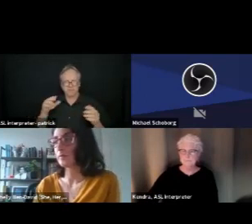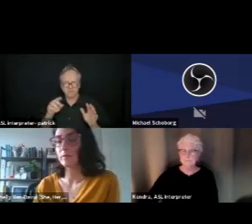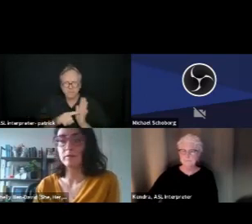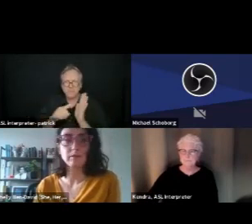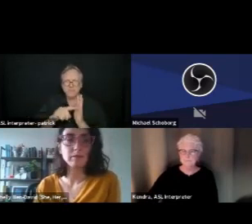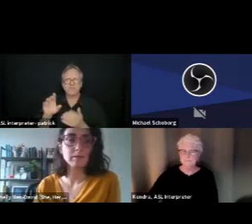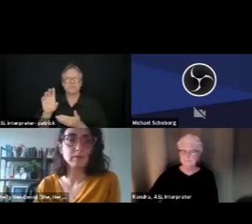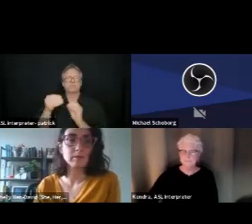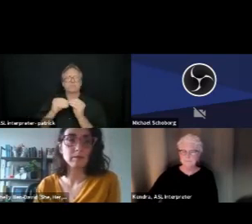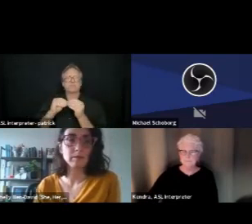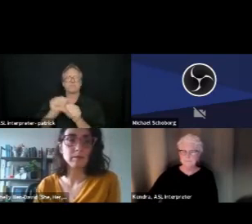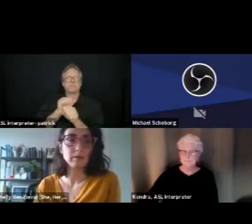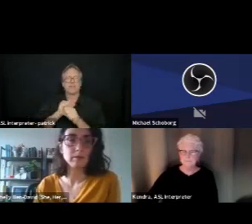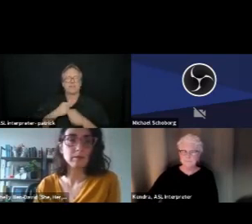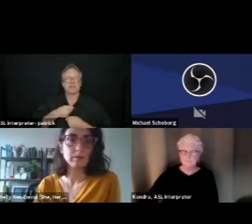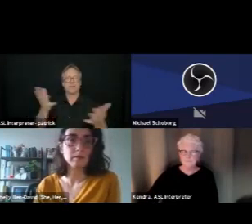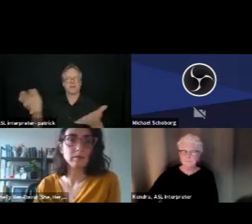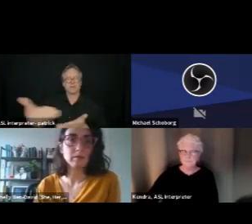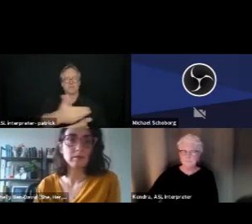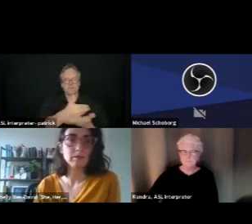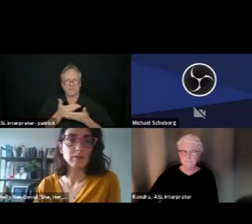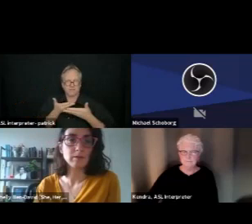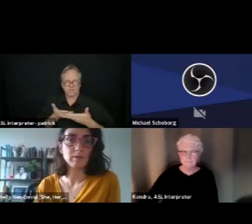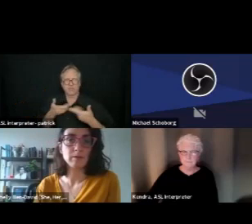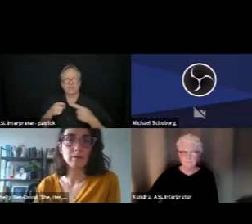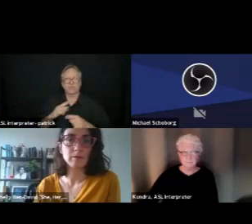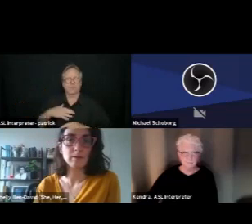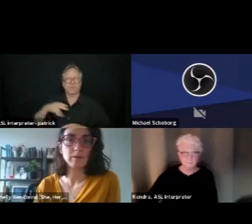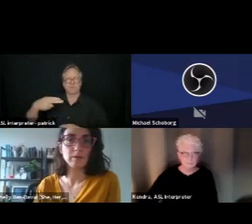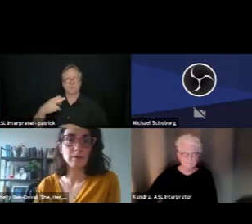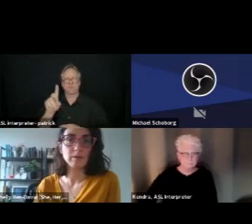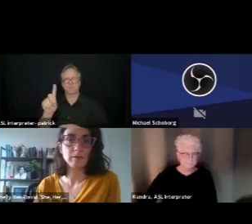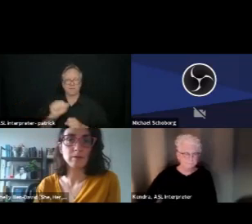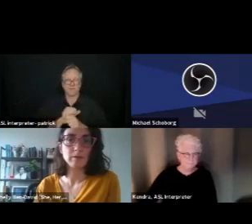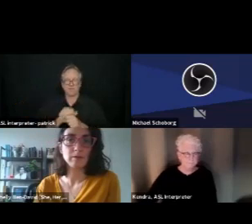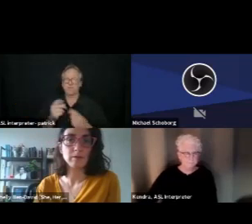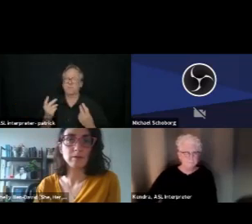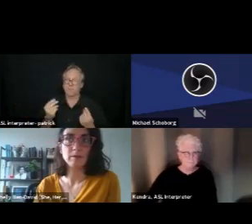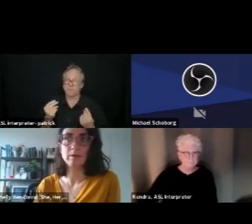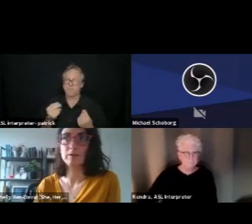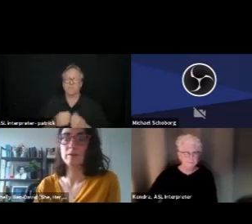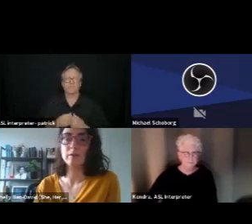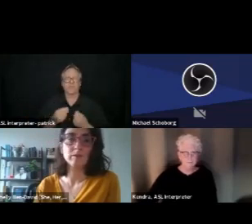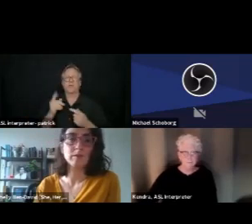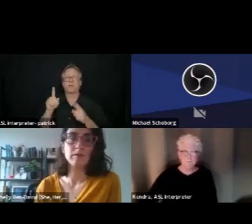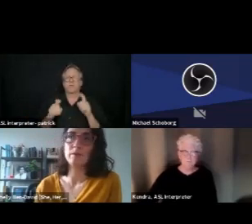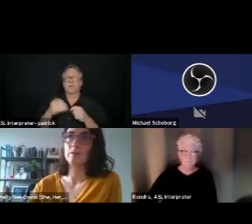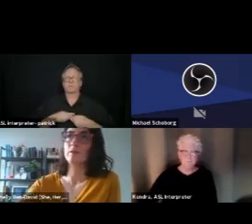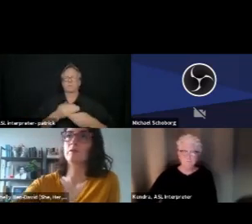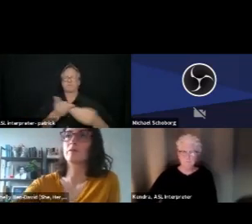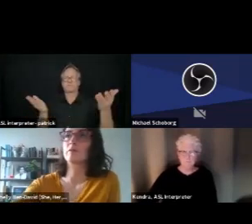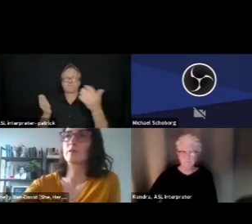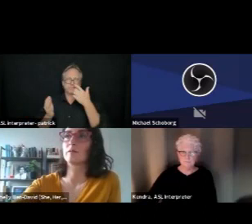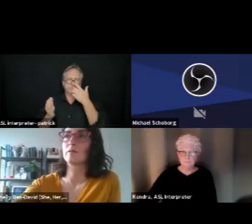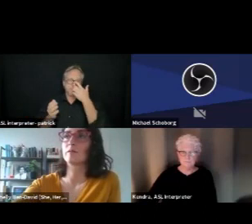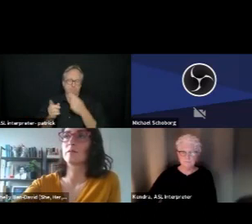some data that I collected while I was doing my PhD. So what I did was I gave some questionnaires and I did some